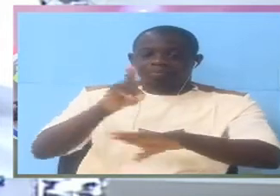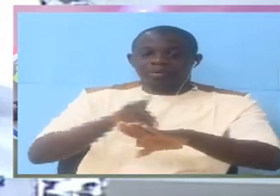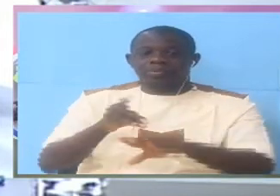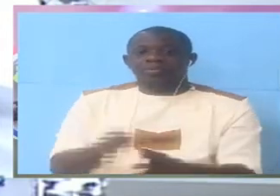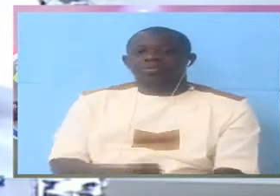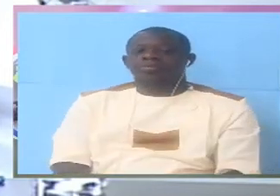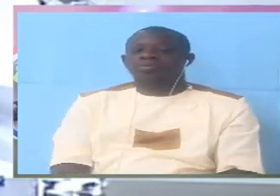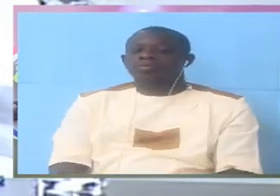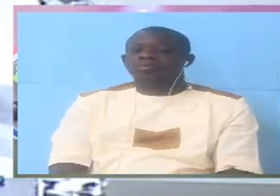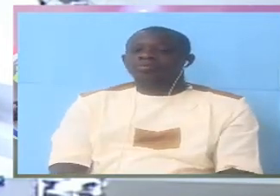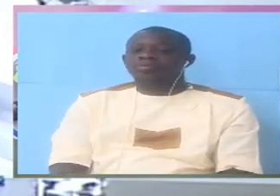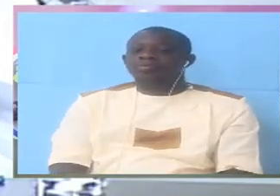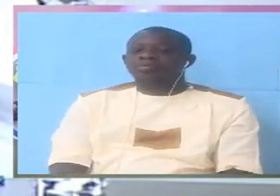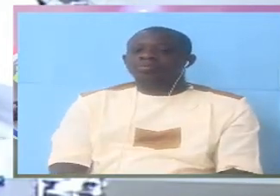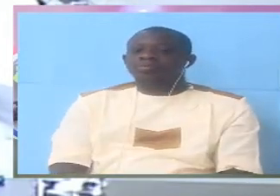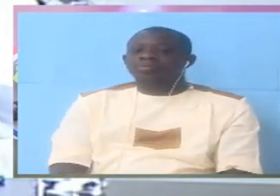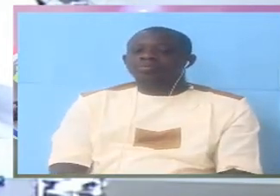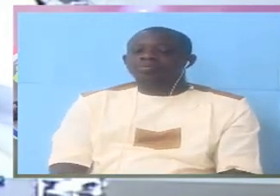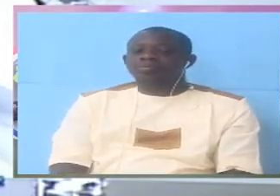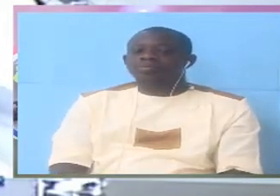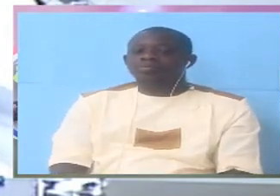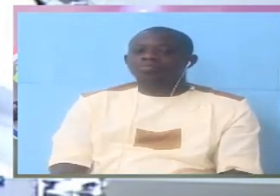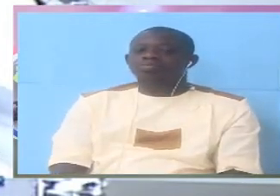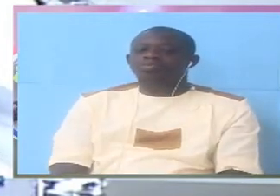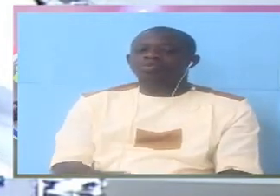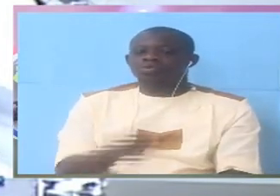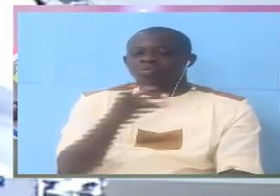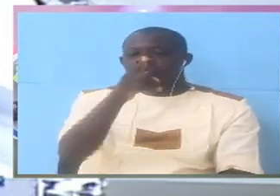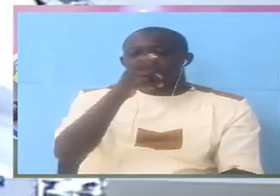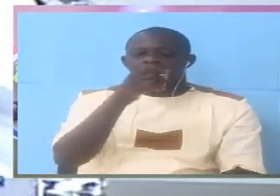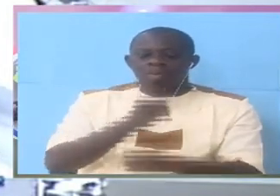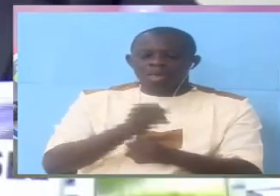you have this opportunity to visit the CEN? We